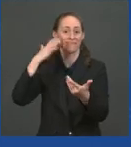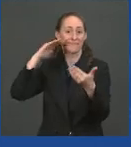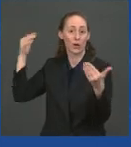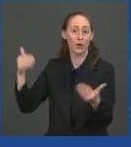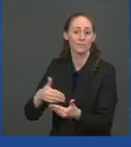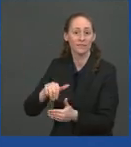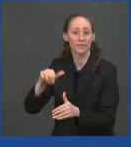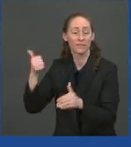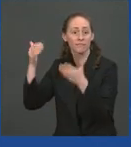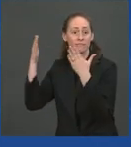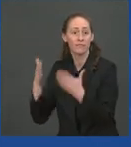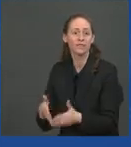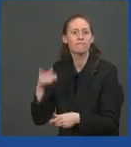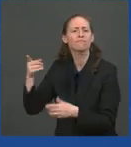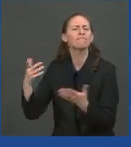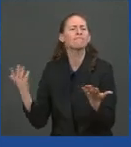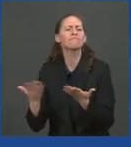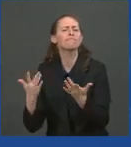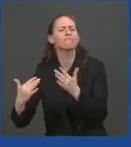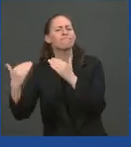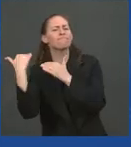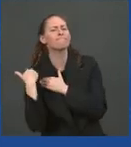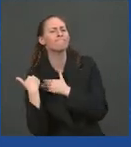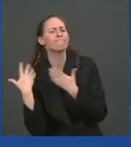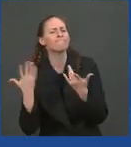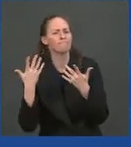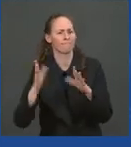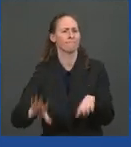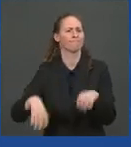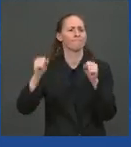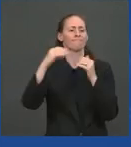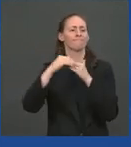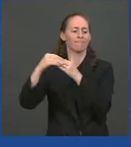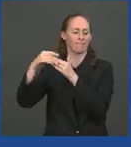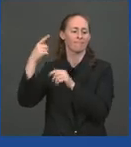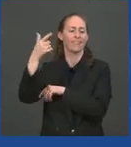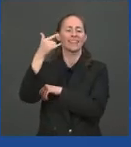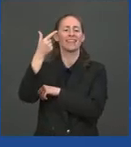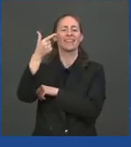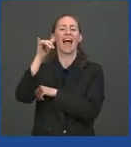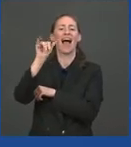to the championship. So without further ado, Giannis.